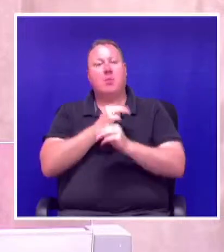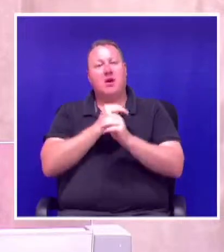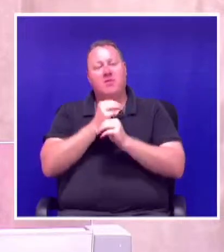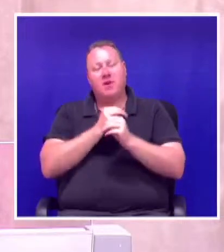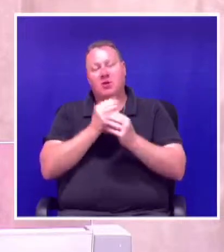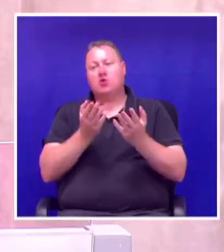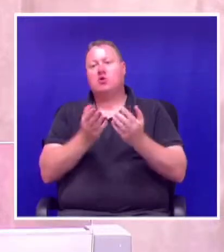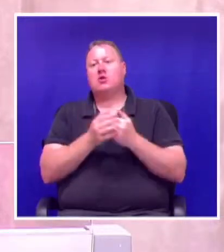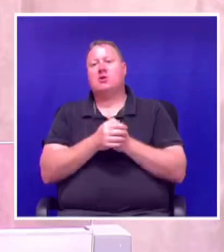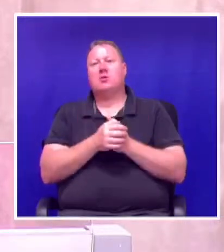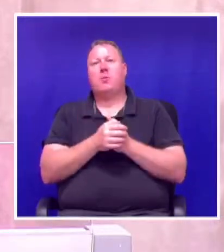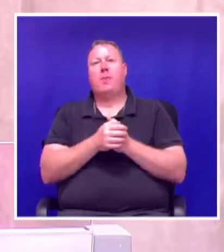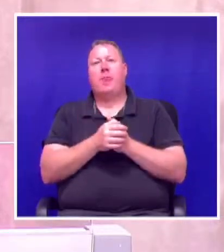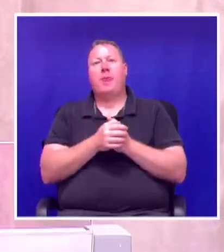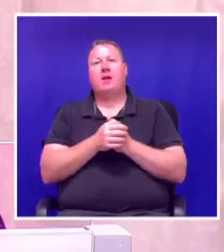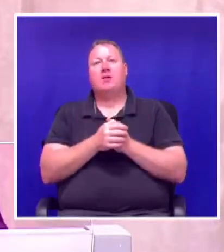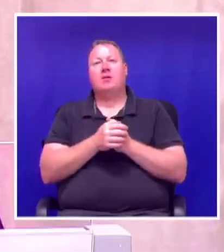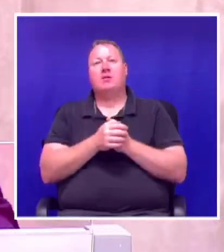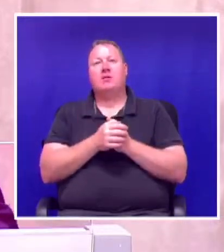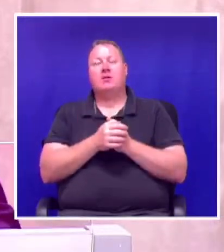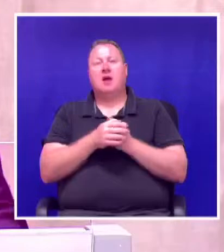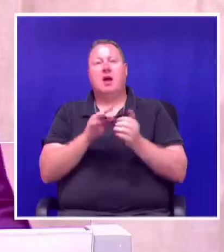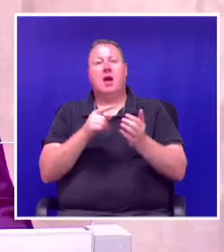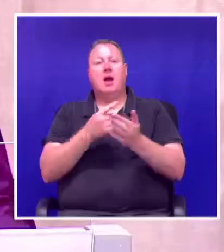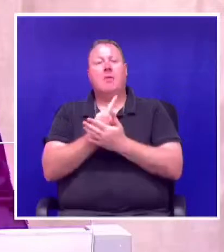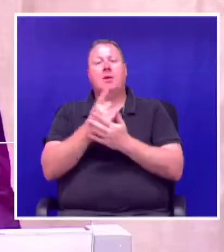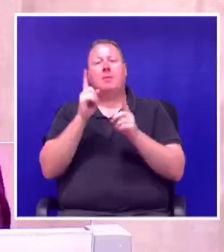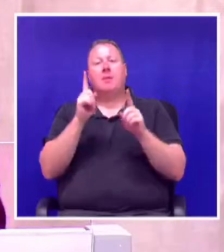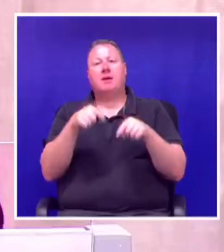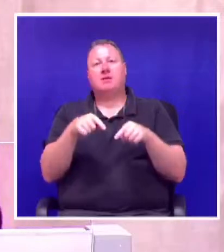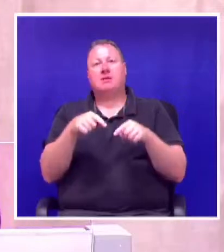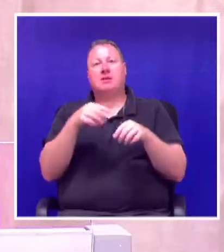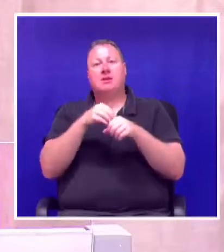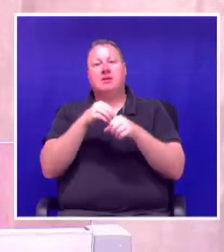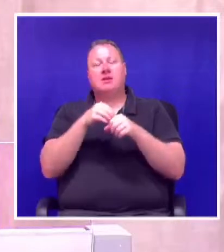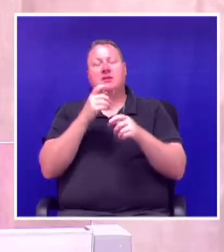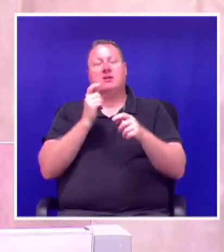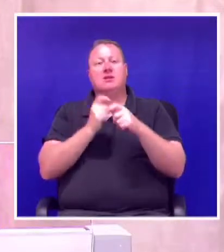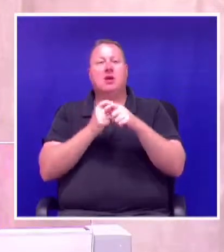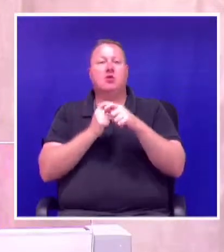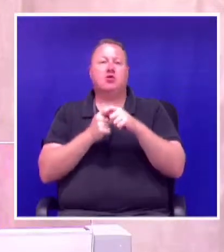manufacturing activities that must take place in our townships,